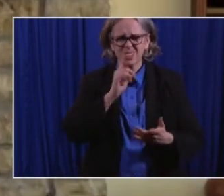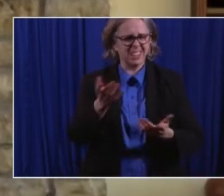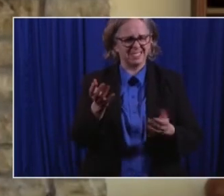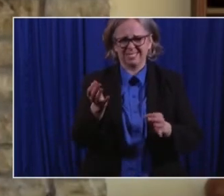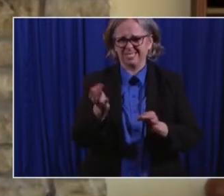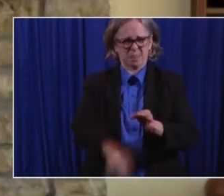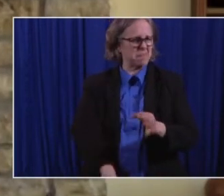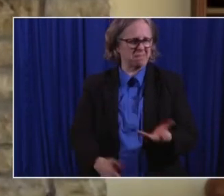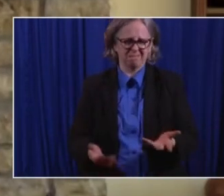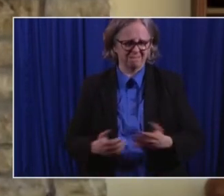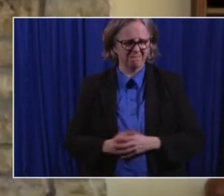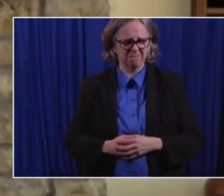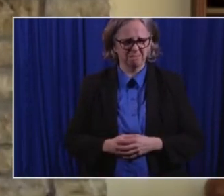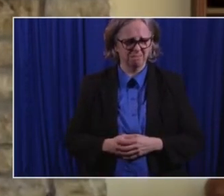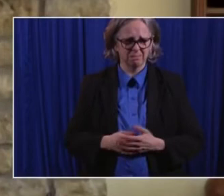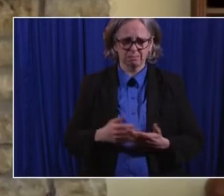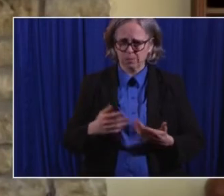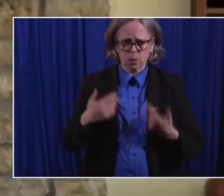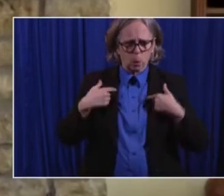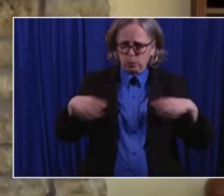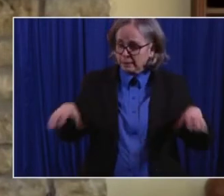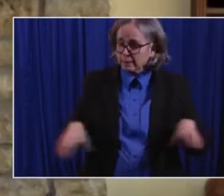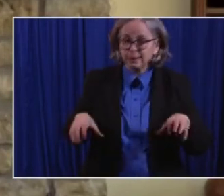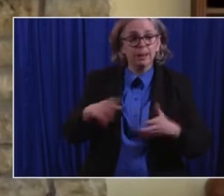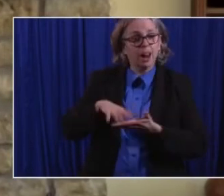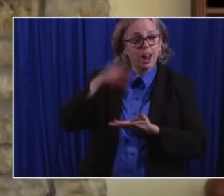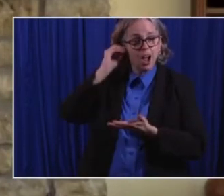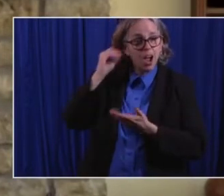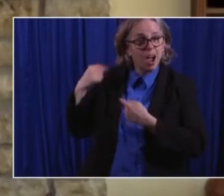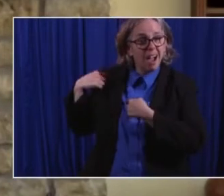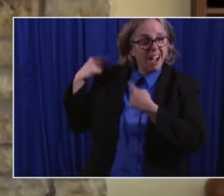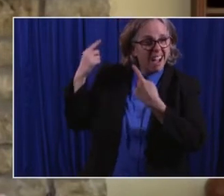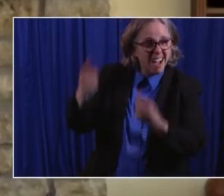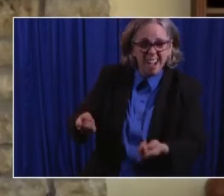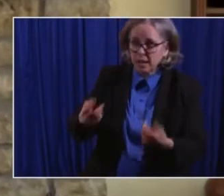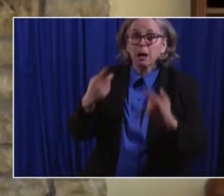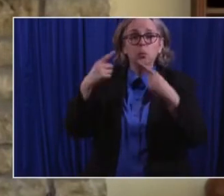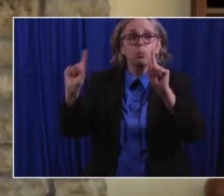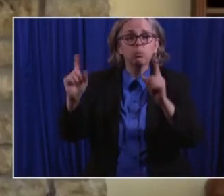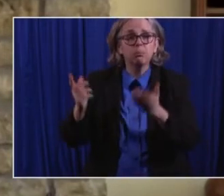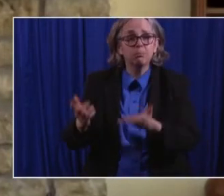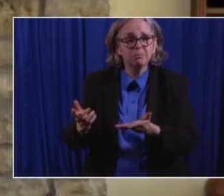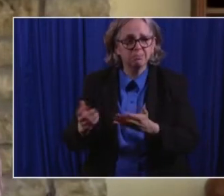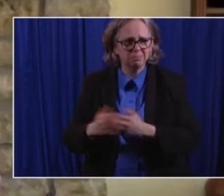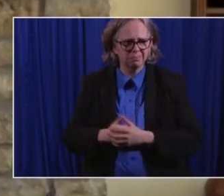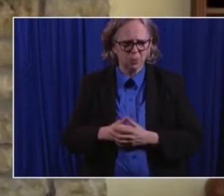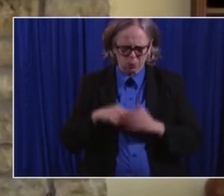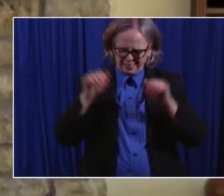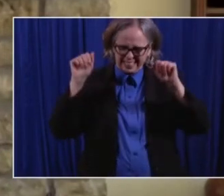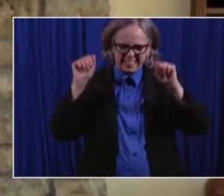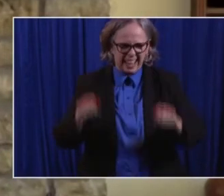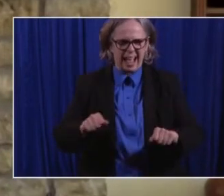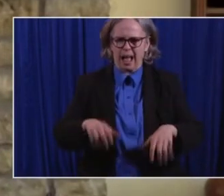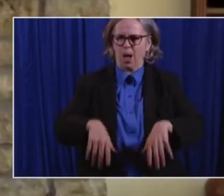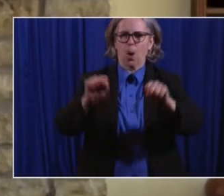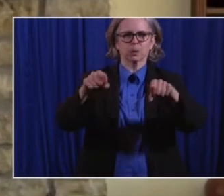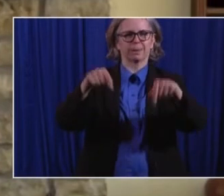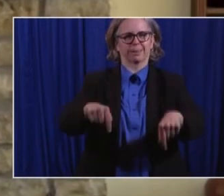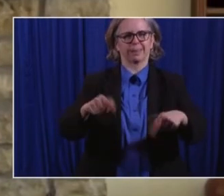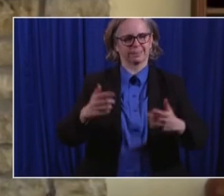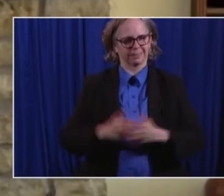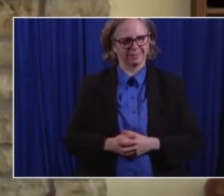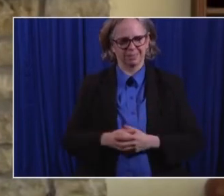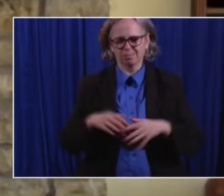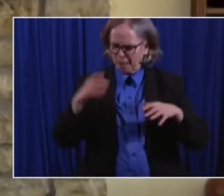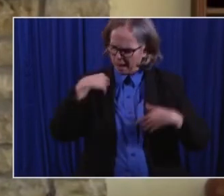know. This is what works. This is what's more dangerous. We can do this. So optimistic as we move forward.